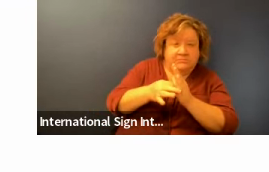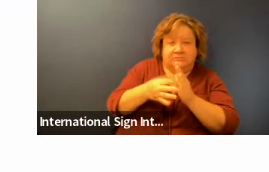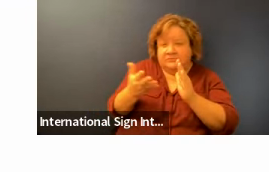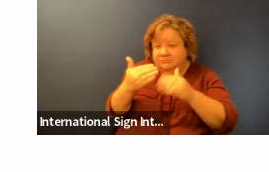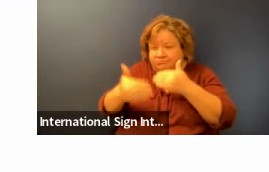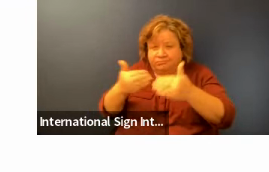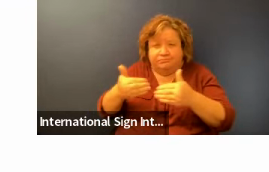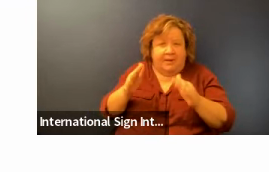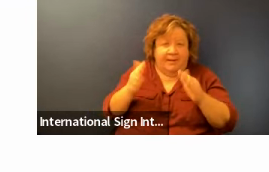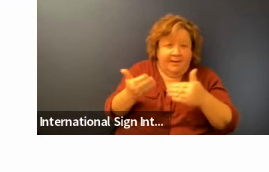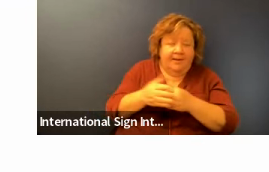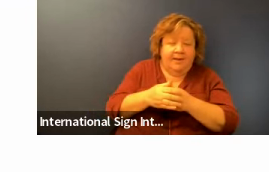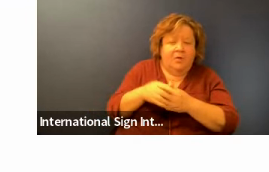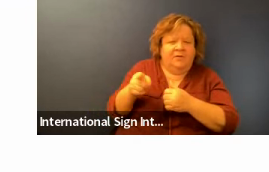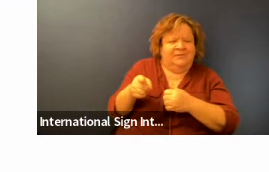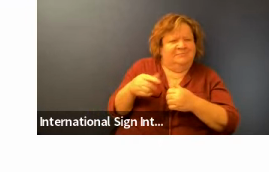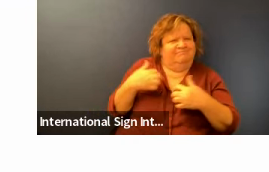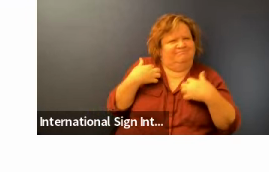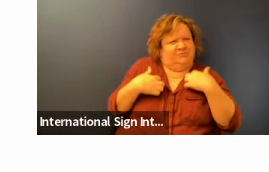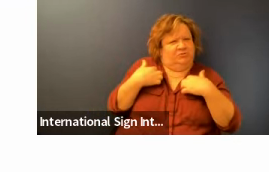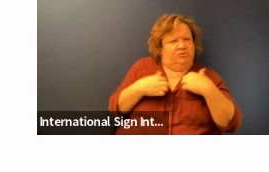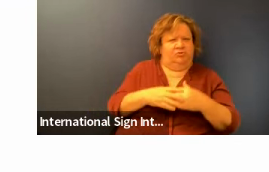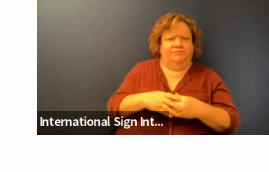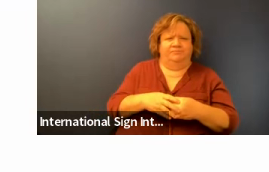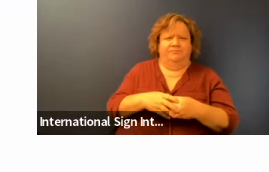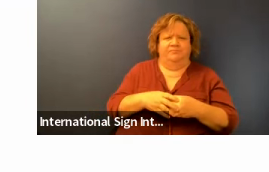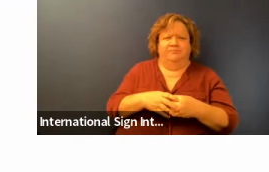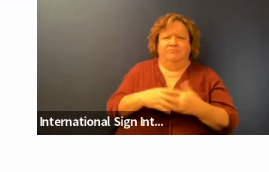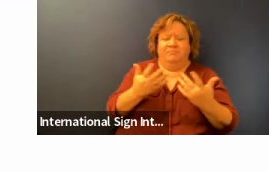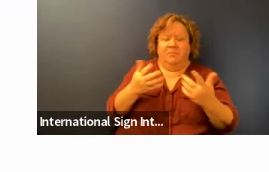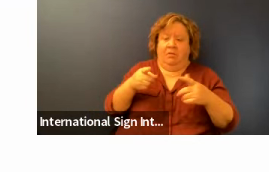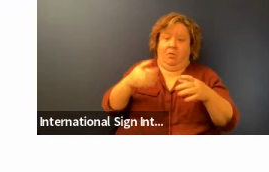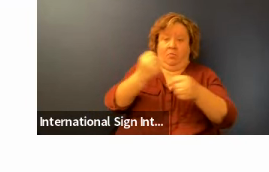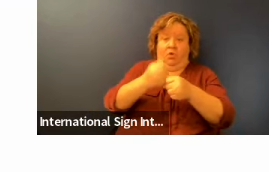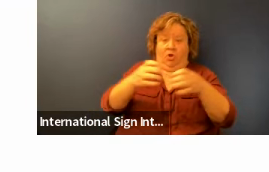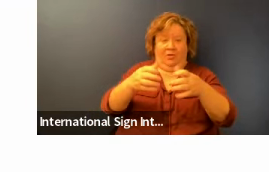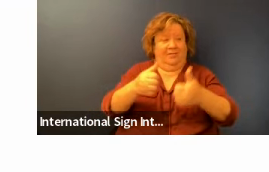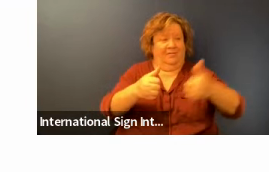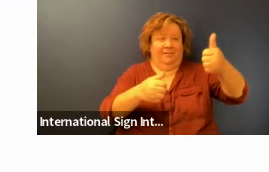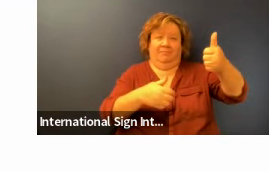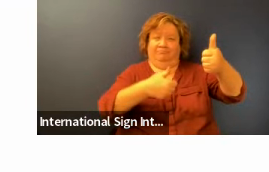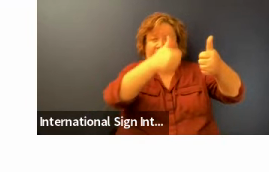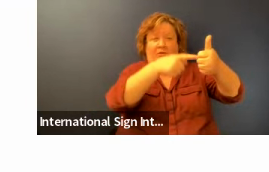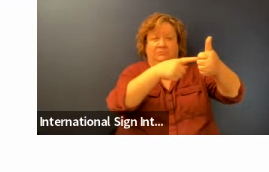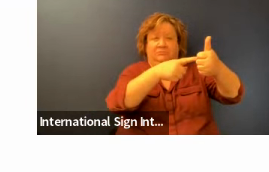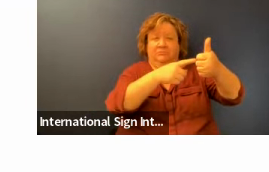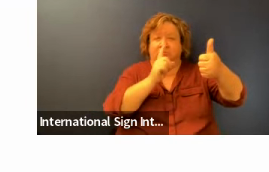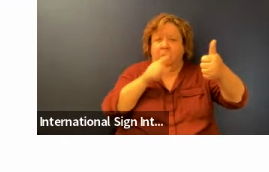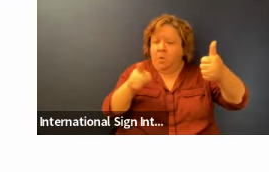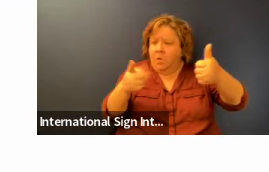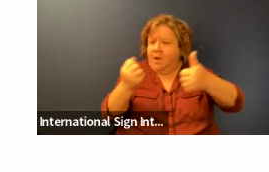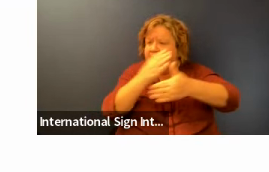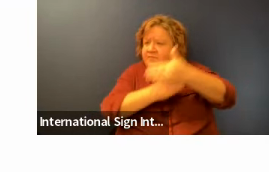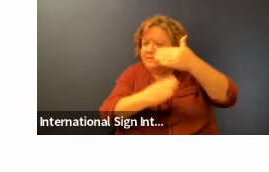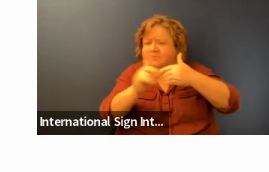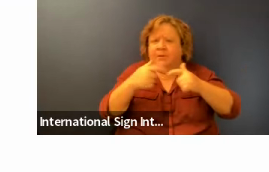with disability. So they are left to provide for from their minimal incomes.